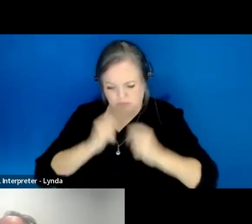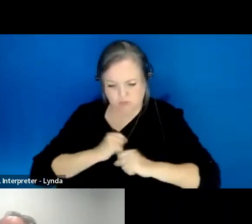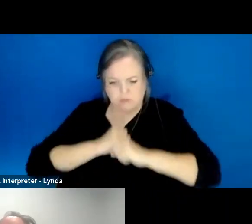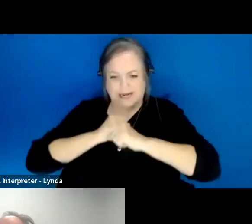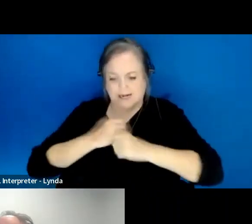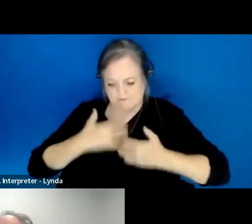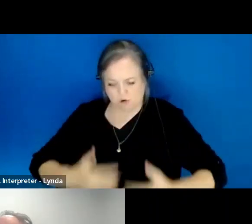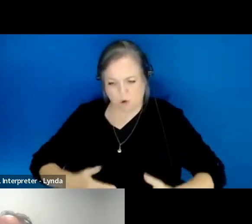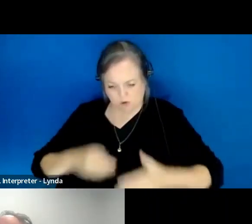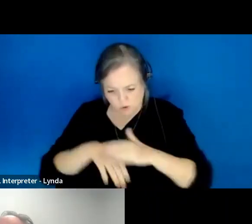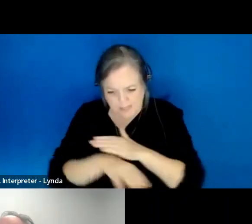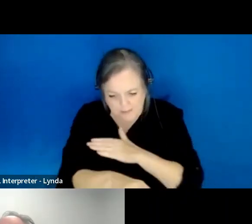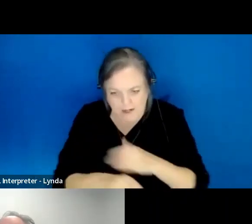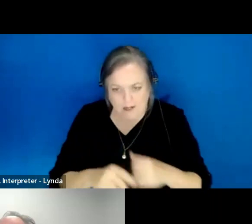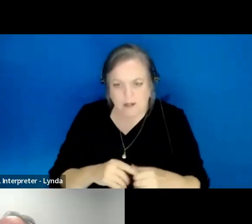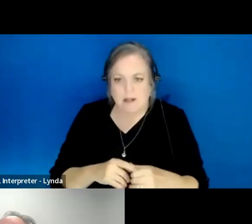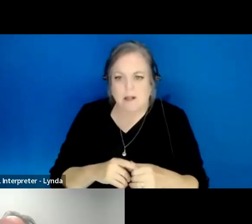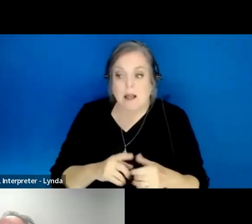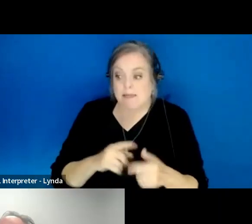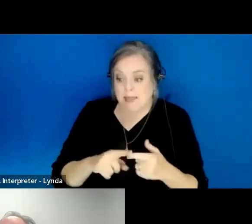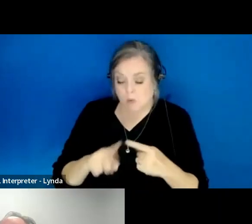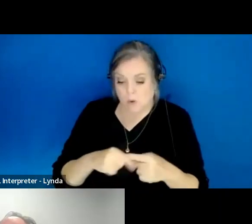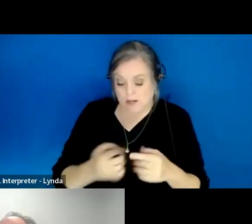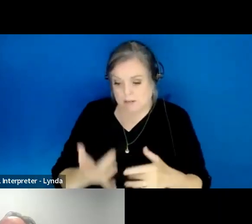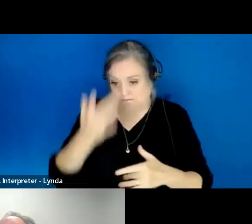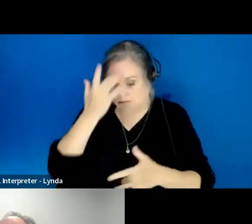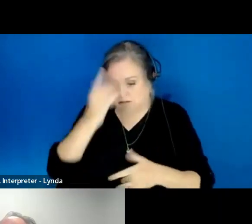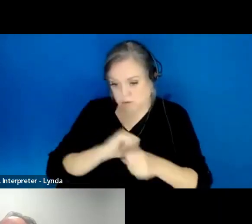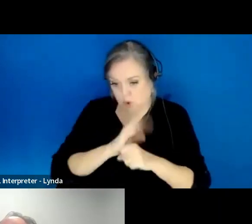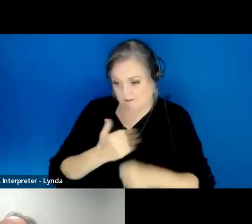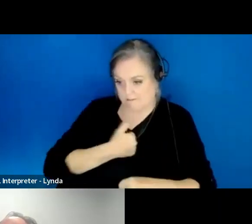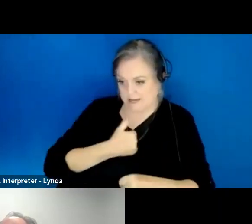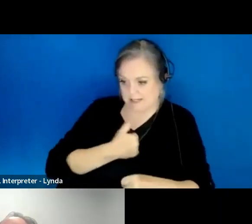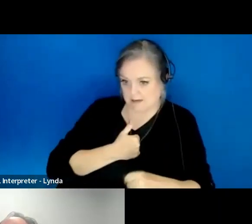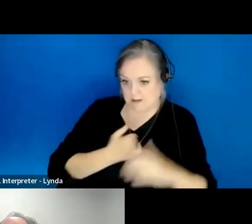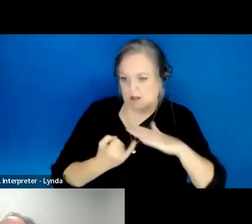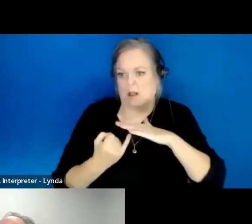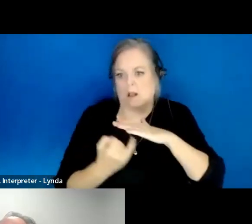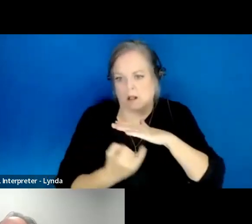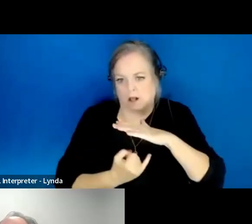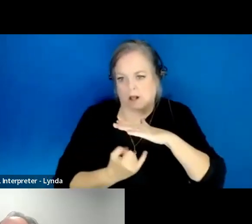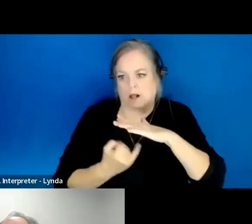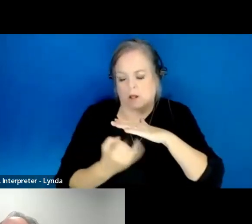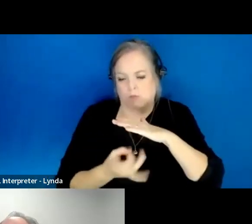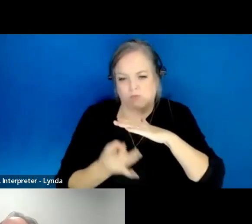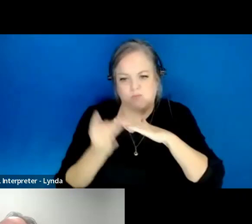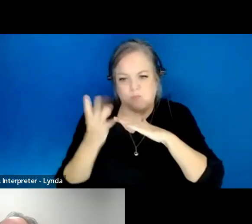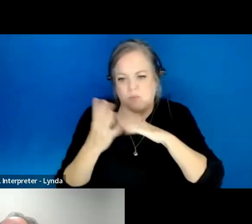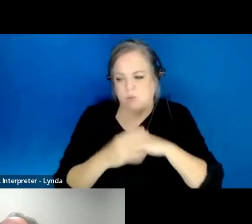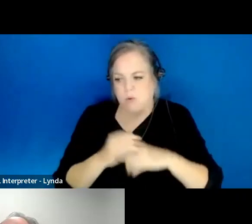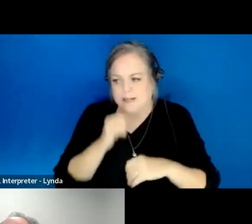in. And then once I got COVID, that's when the isolation really happened. I didn't see